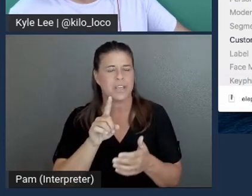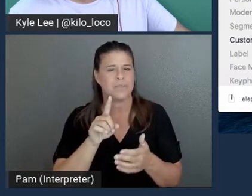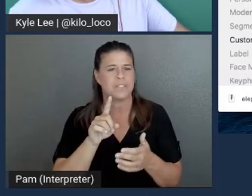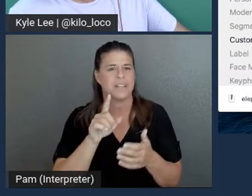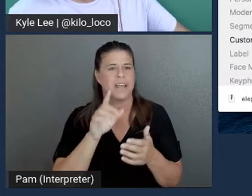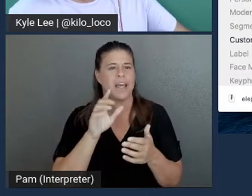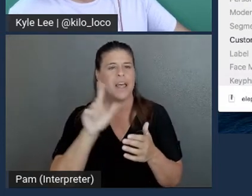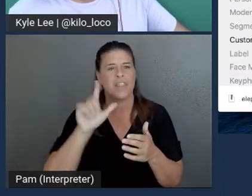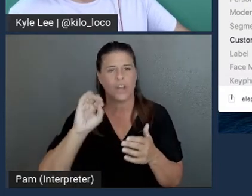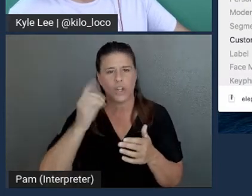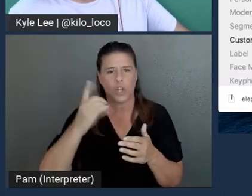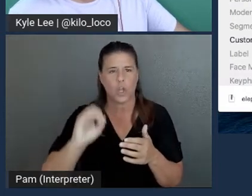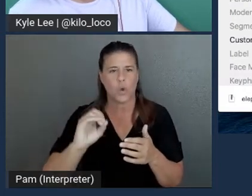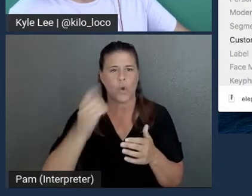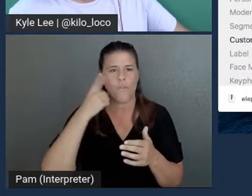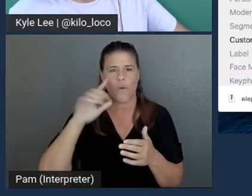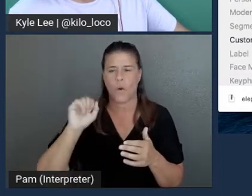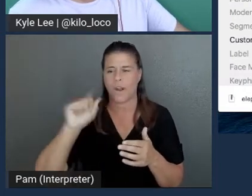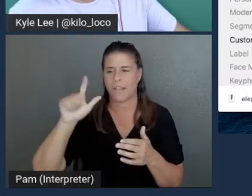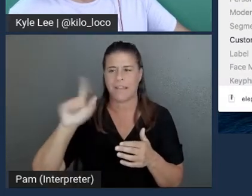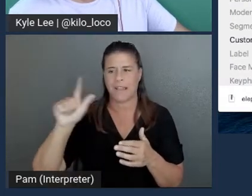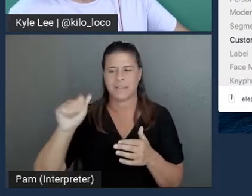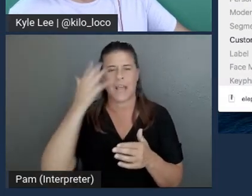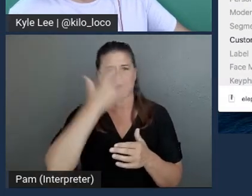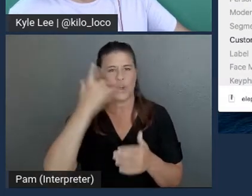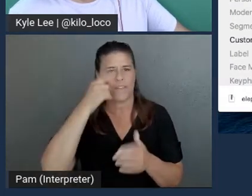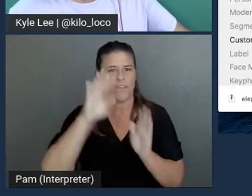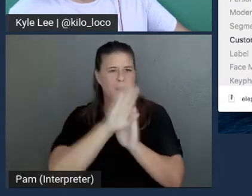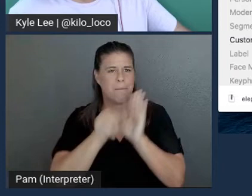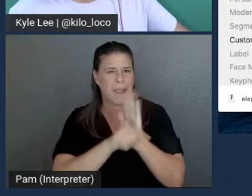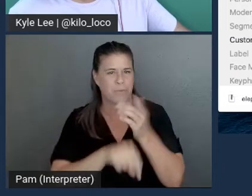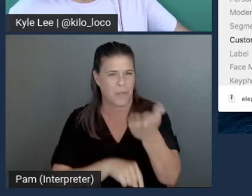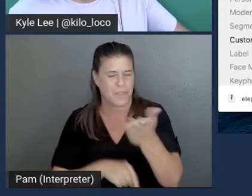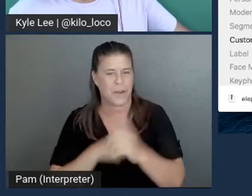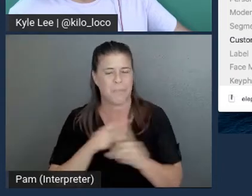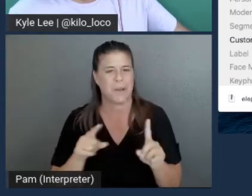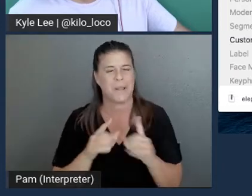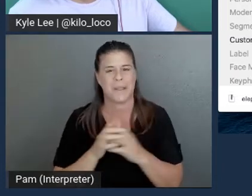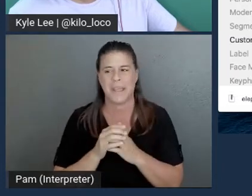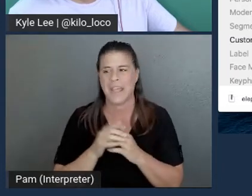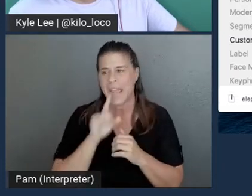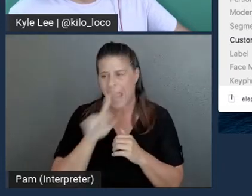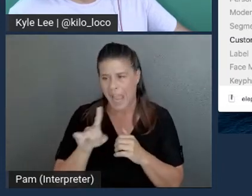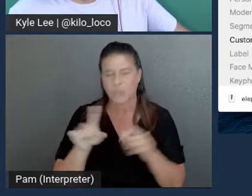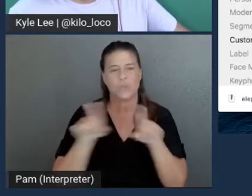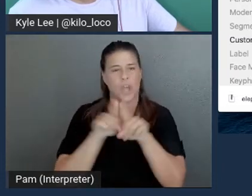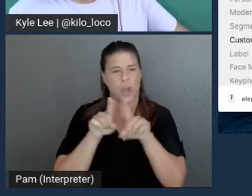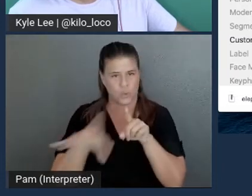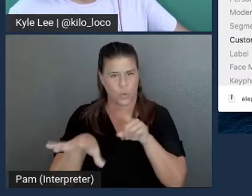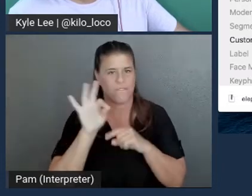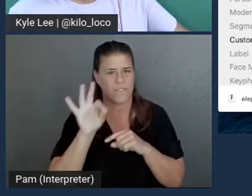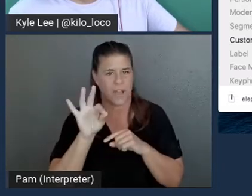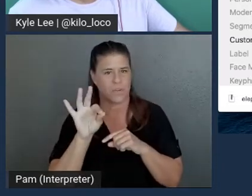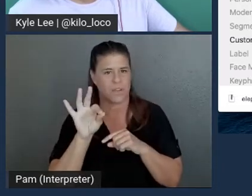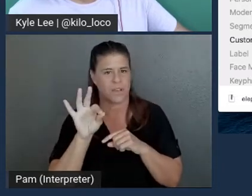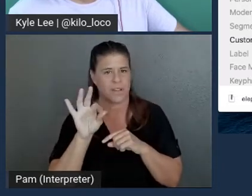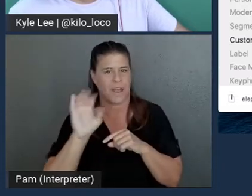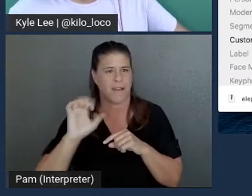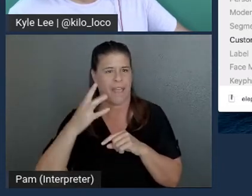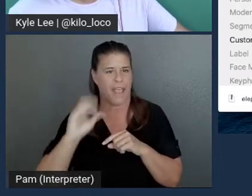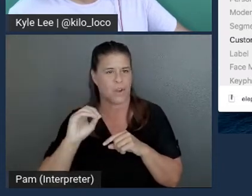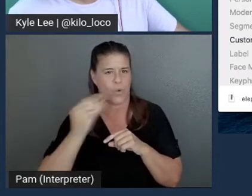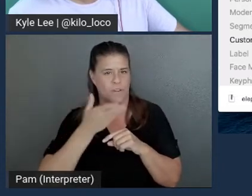the logo on the Alexa. I was looking for the logo in the background here. It actually also found it on an Echo